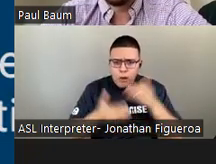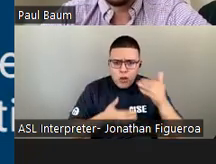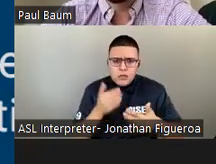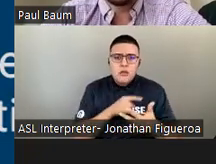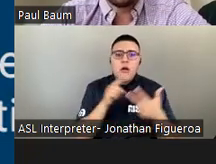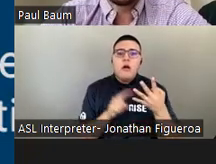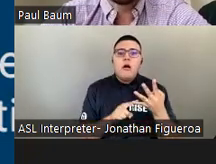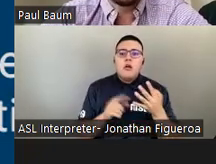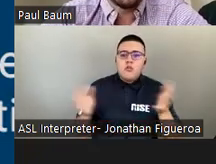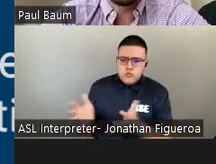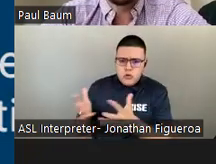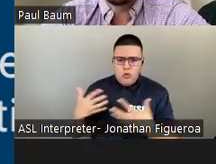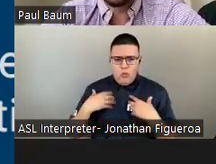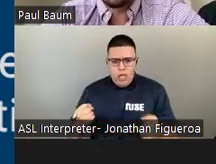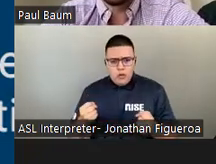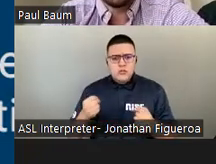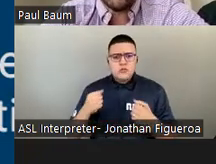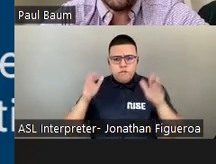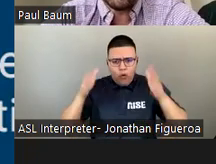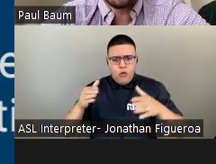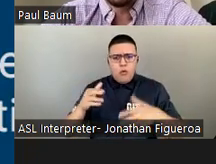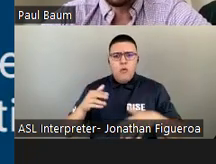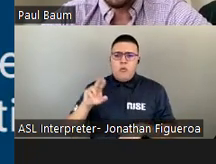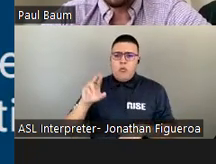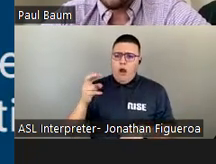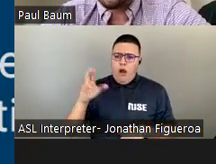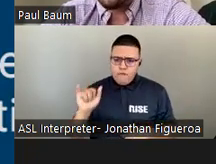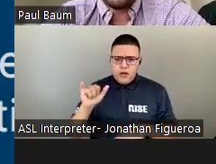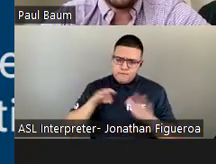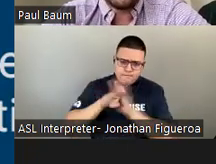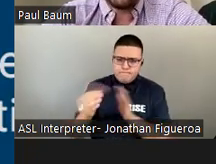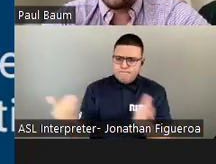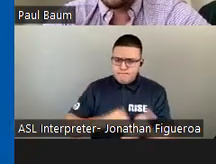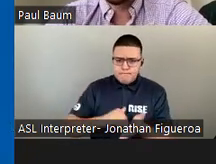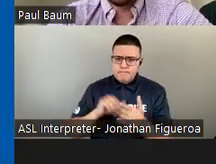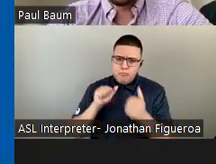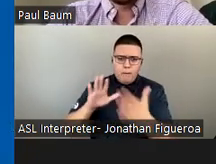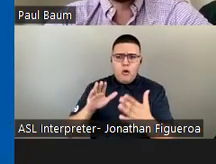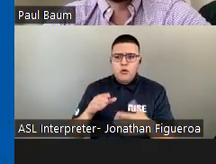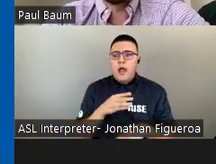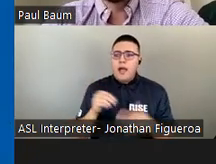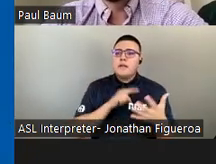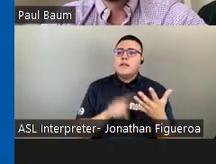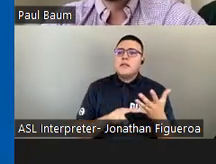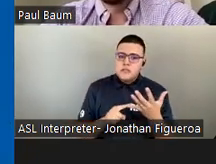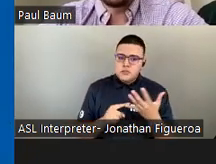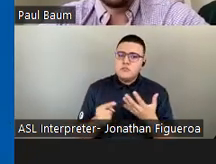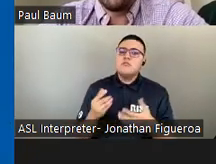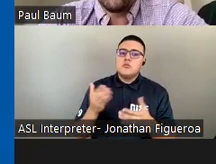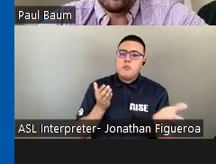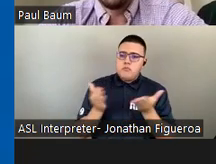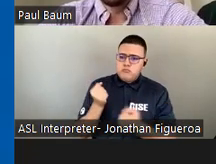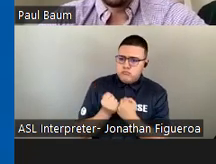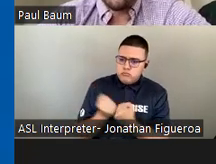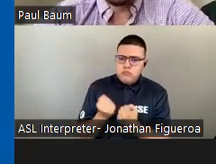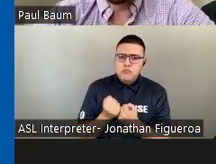encouraging a wellness-focused recovery resilience approach, and integrating support services as well. So today's